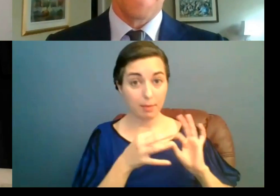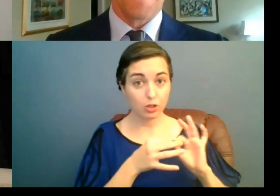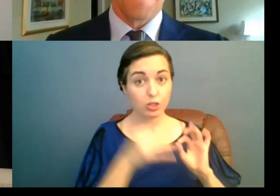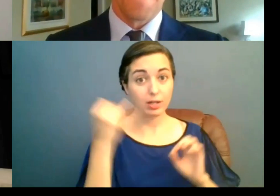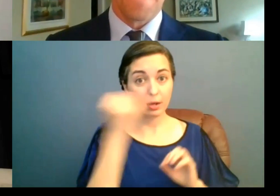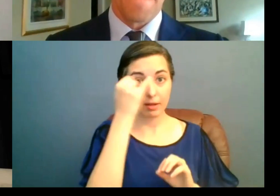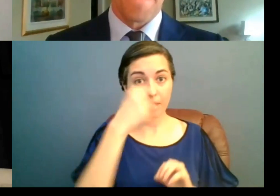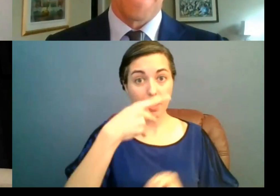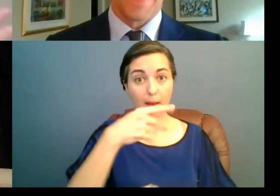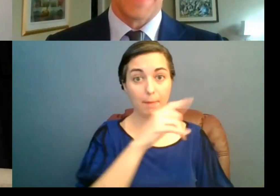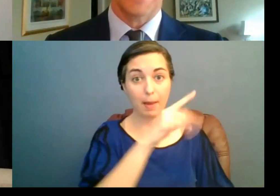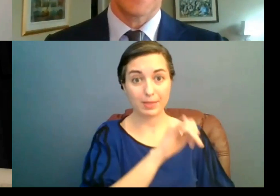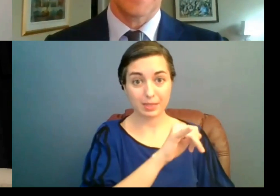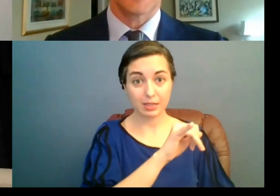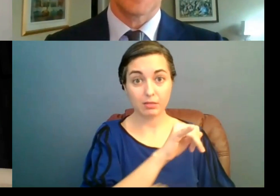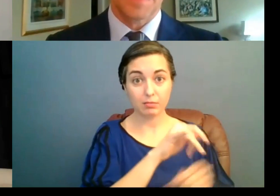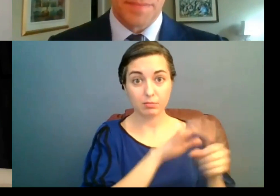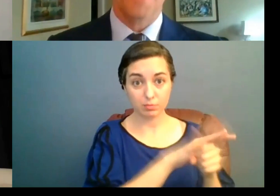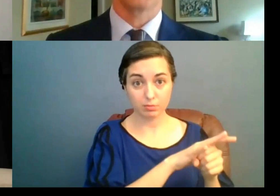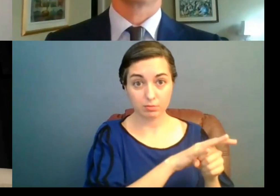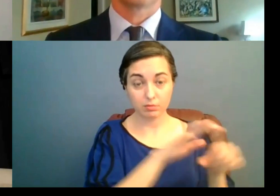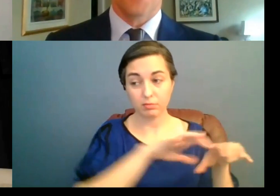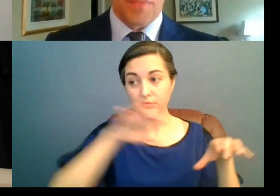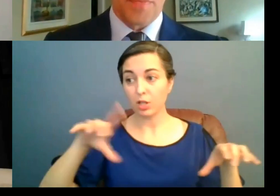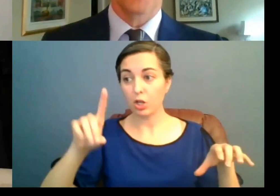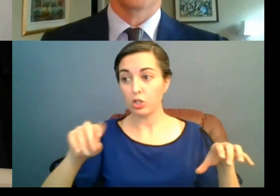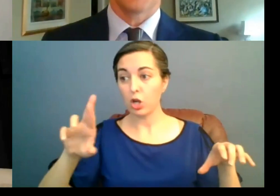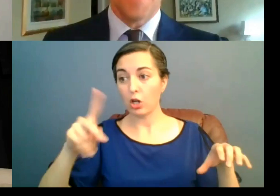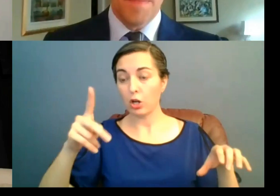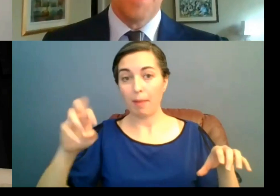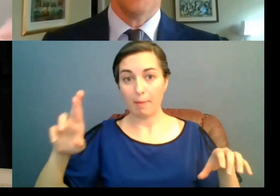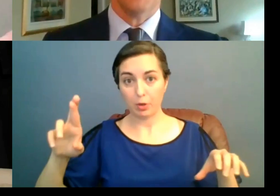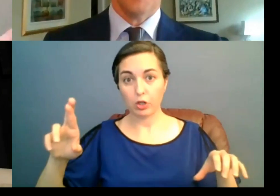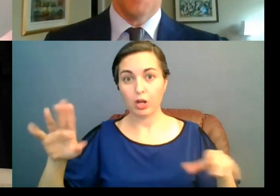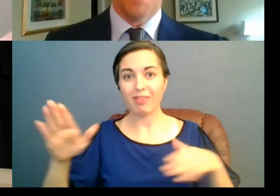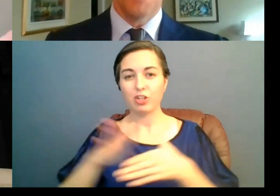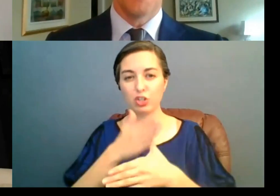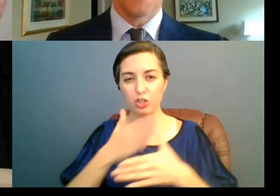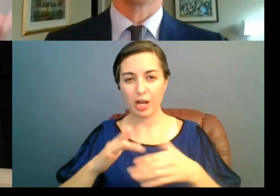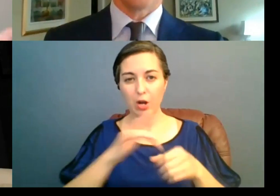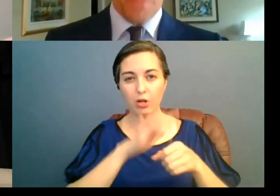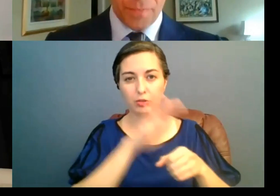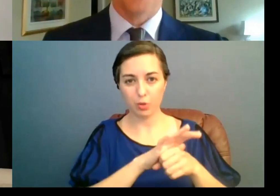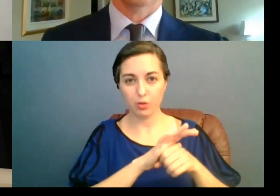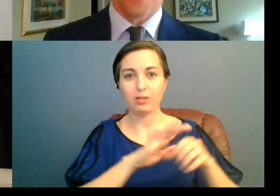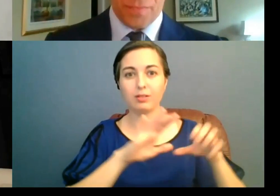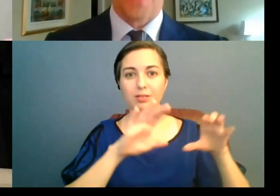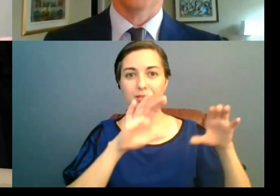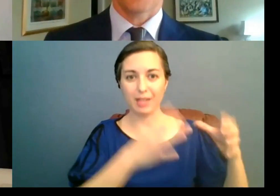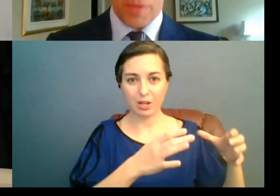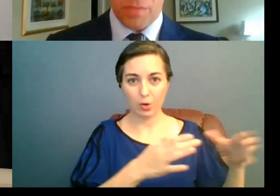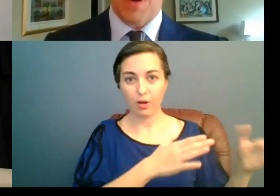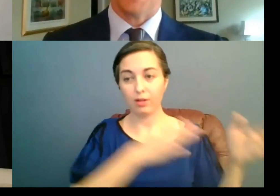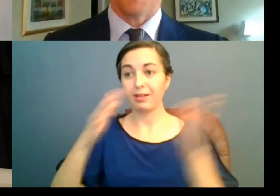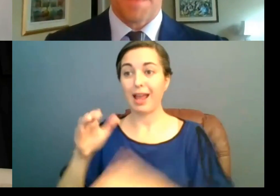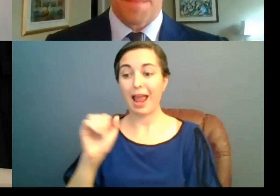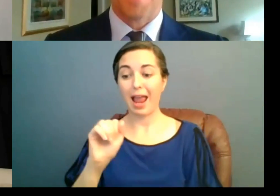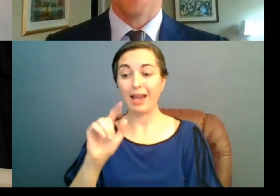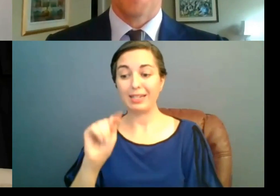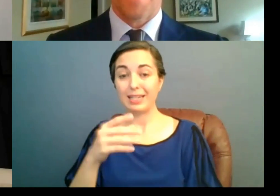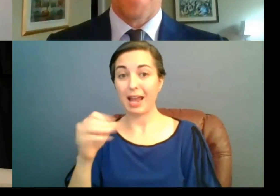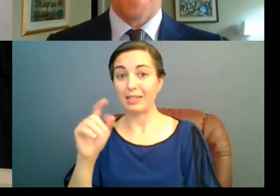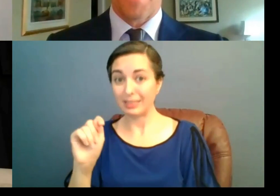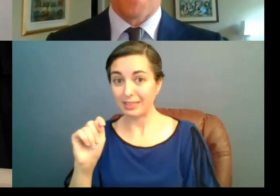Them and Dr. Pepper share our soft drink category. But AT&T, right? They own the naming rights to our stadium. They are